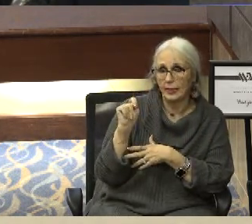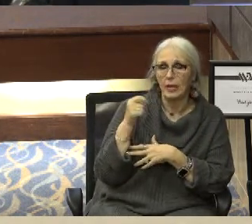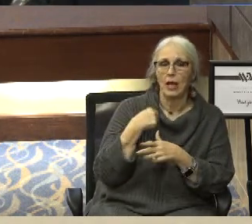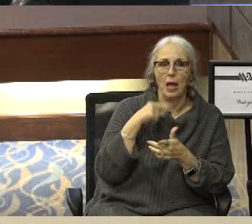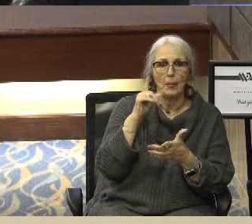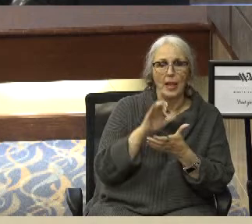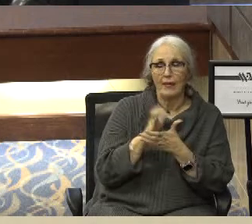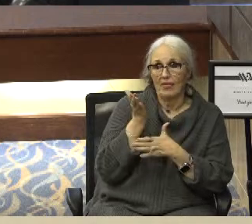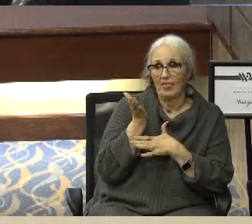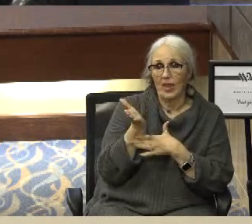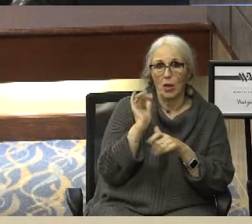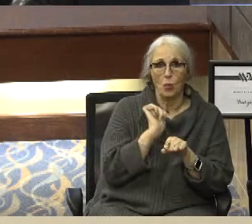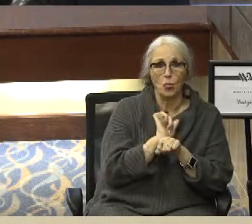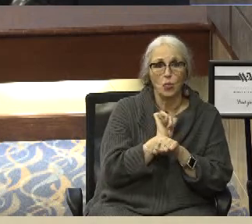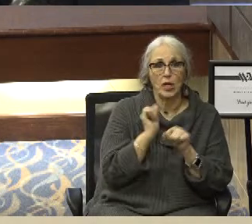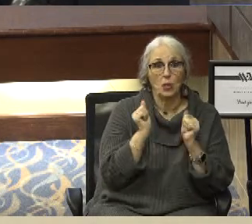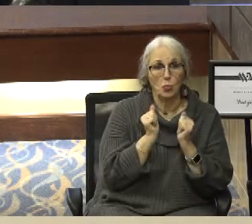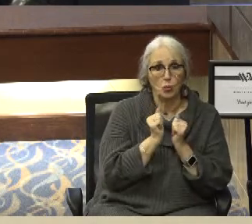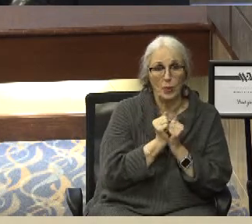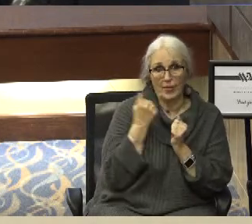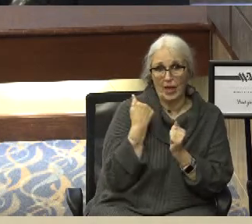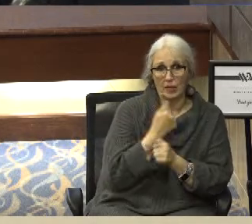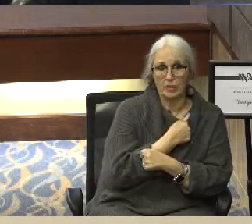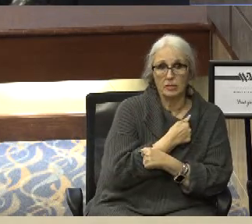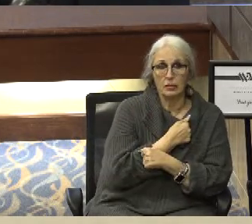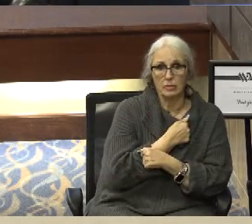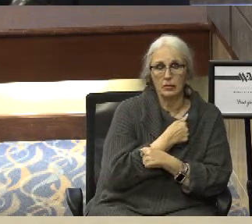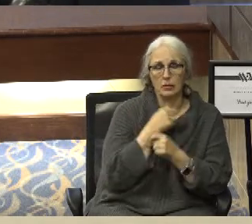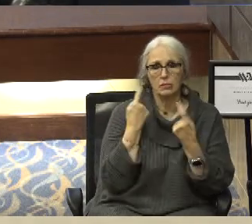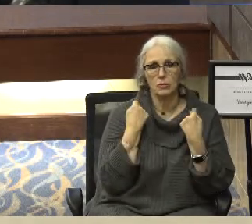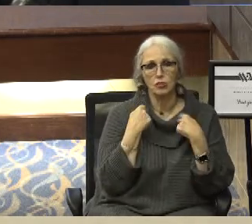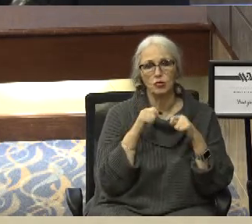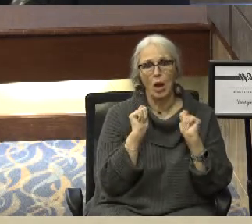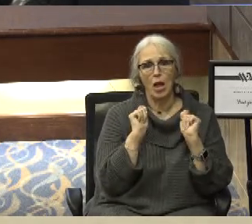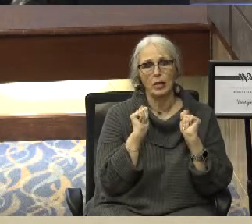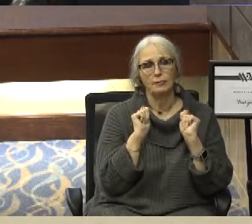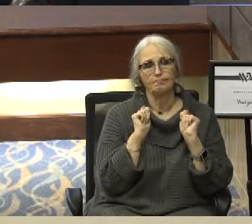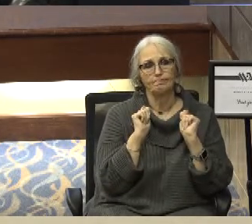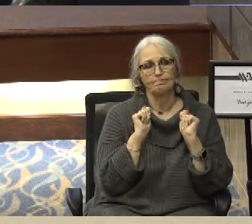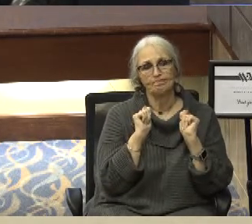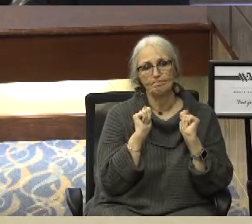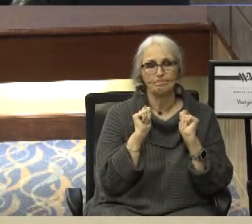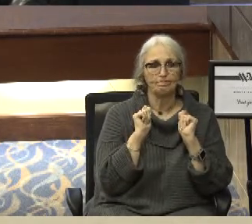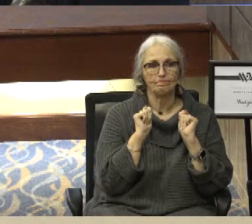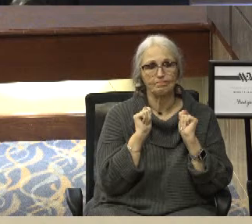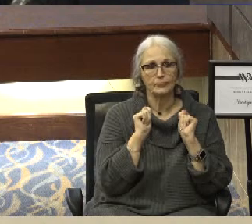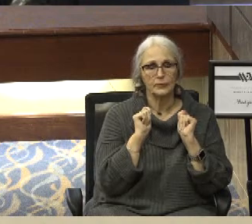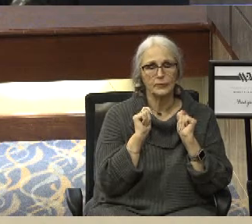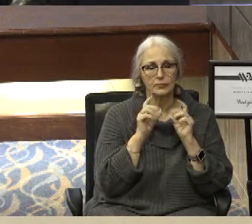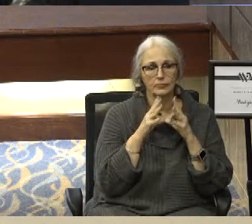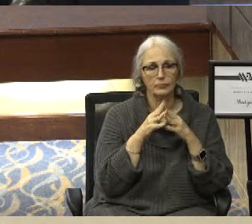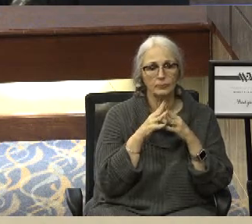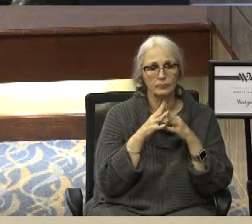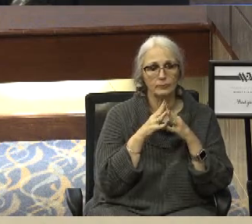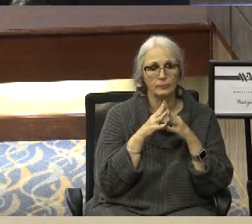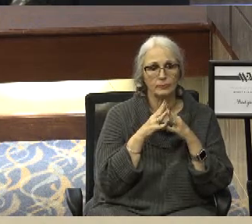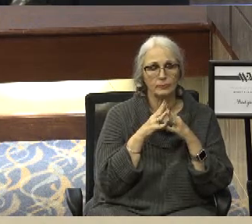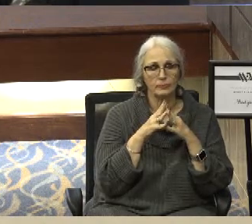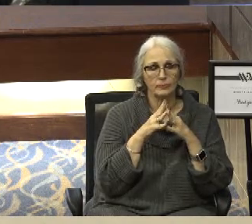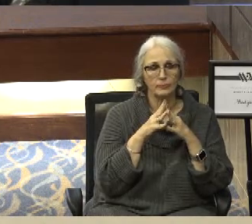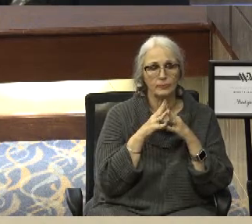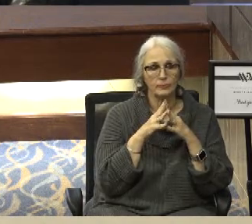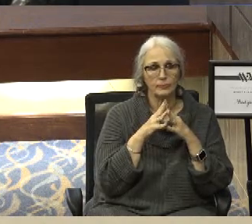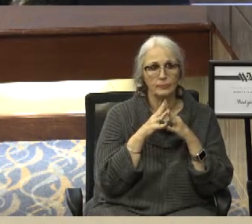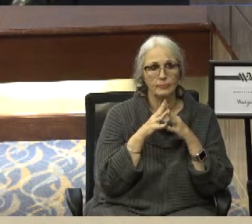working to work with us to try to really try to bring